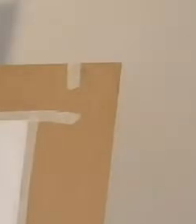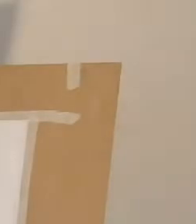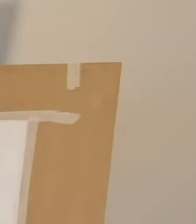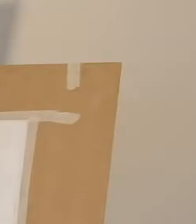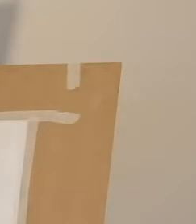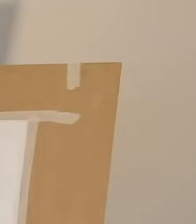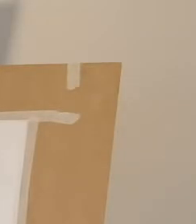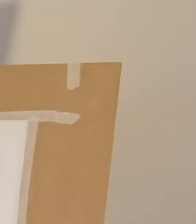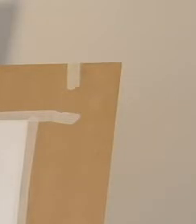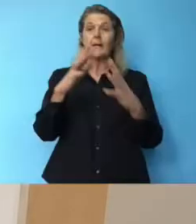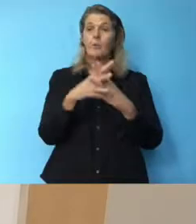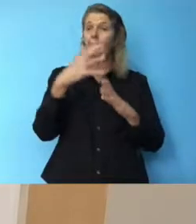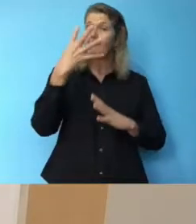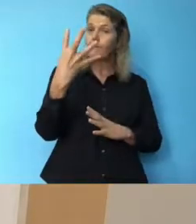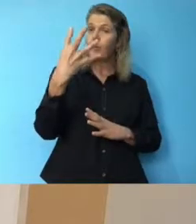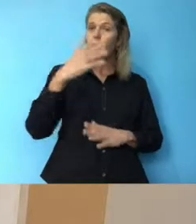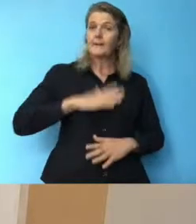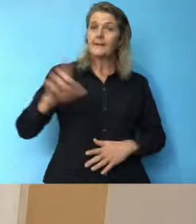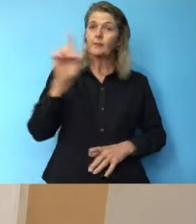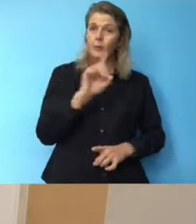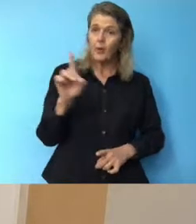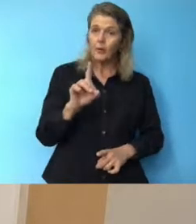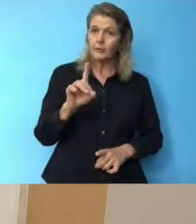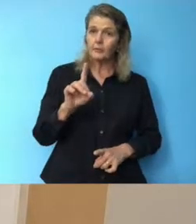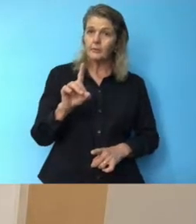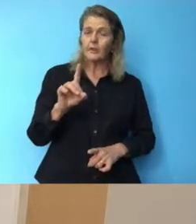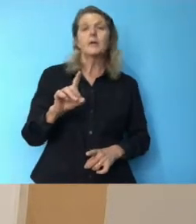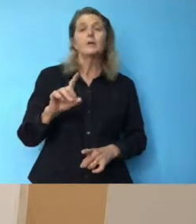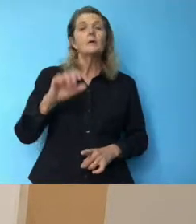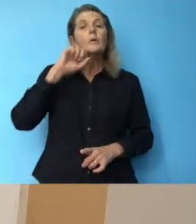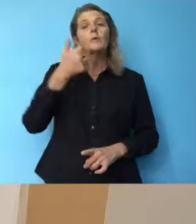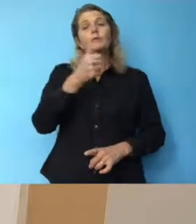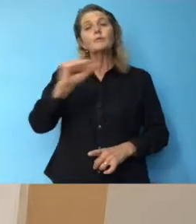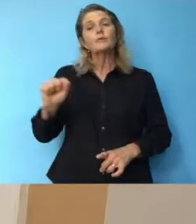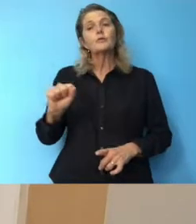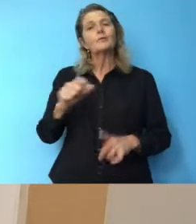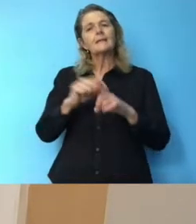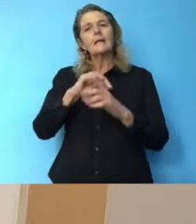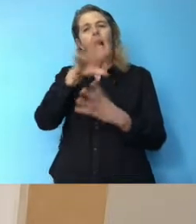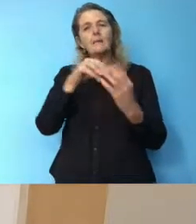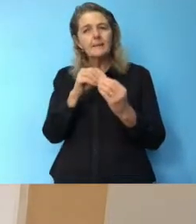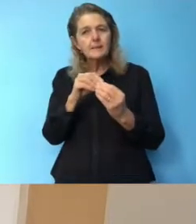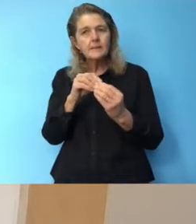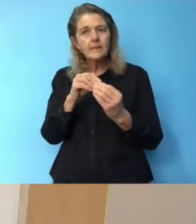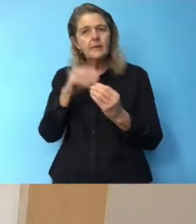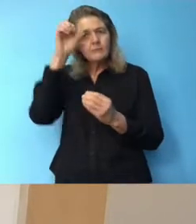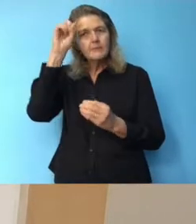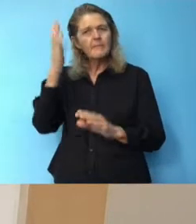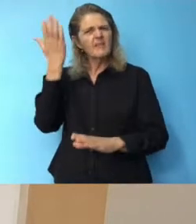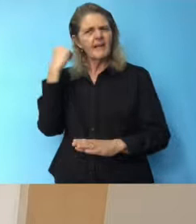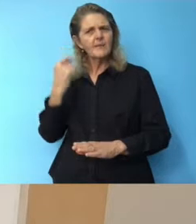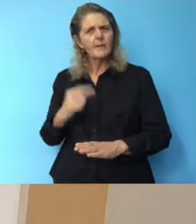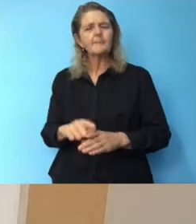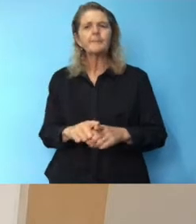Materials for week 4. Okay, week 4 we're going to use what we learned last week about mixing our colours and put them into action. So I want you to